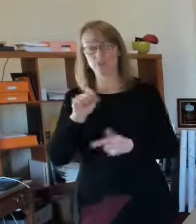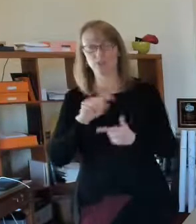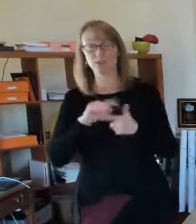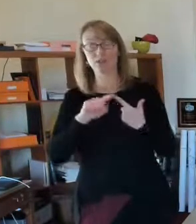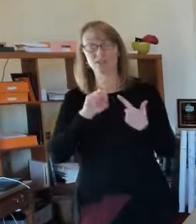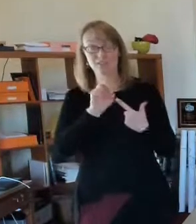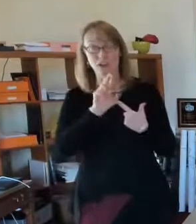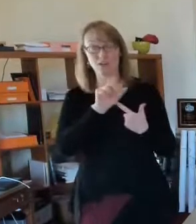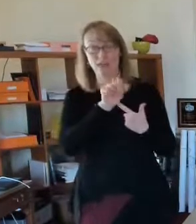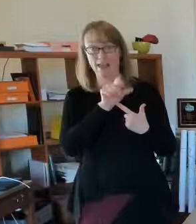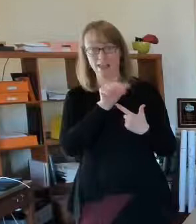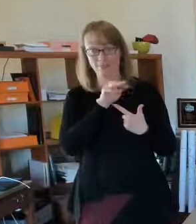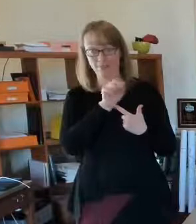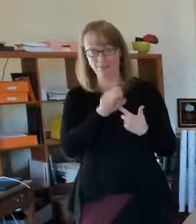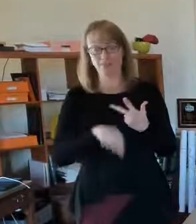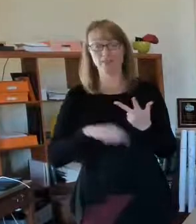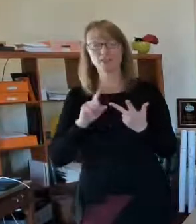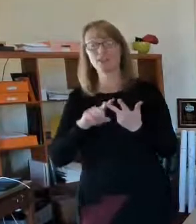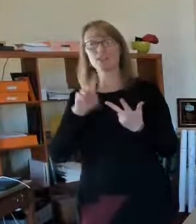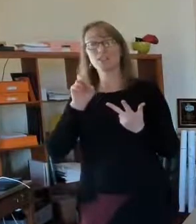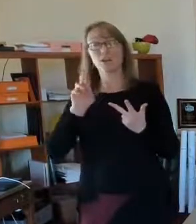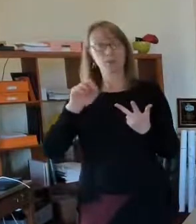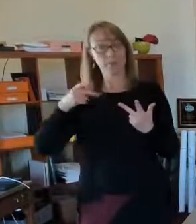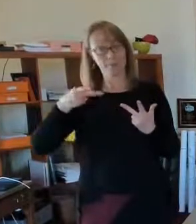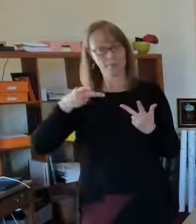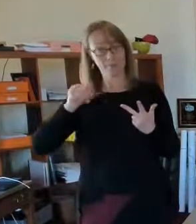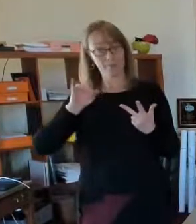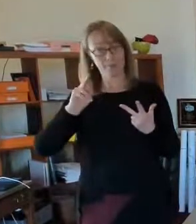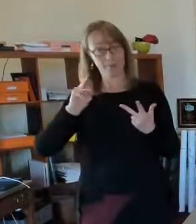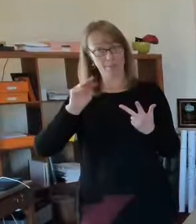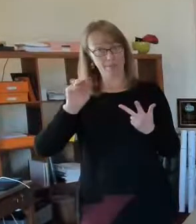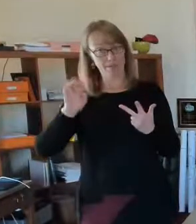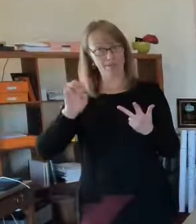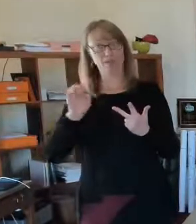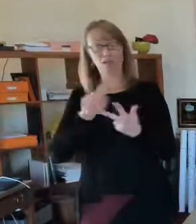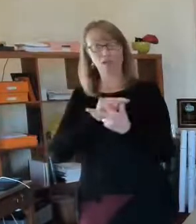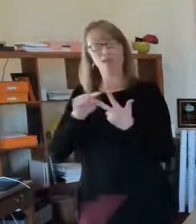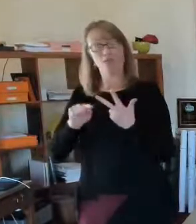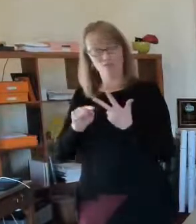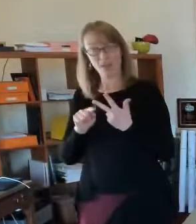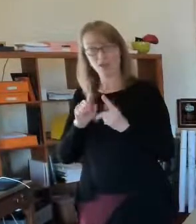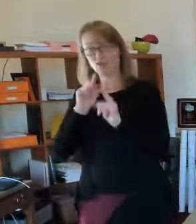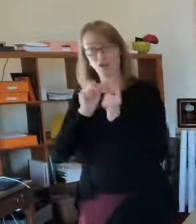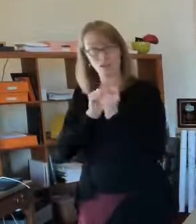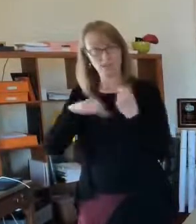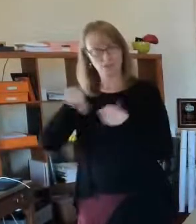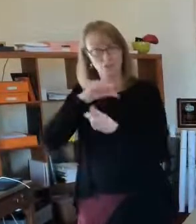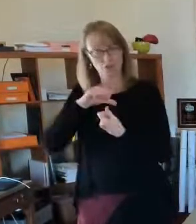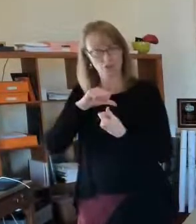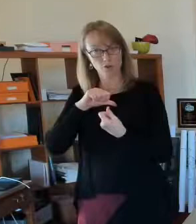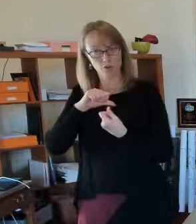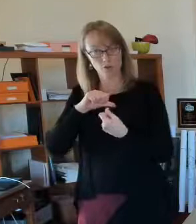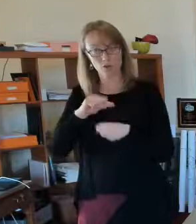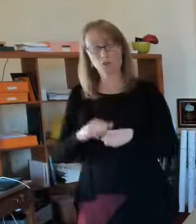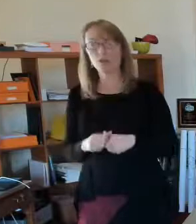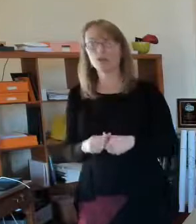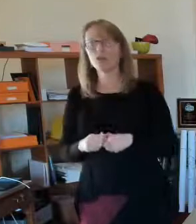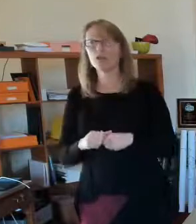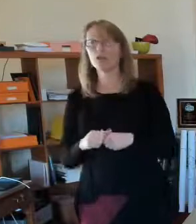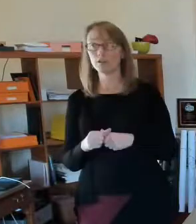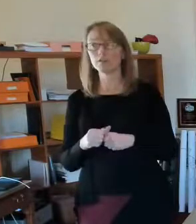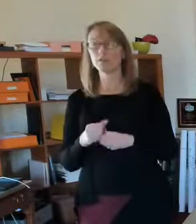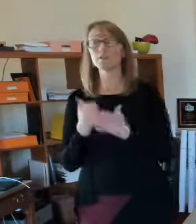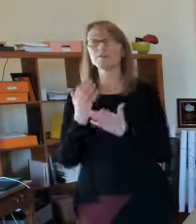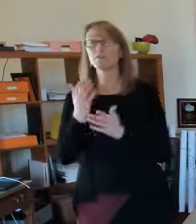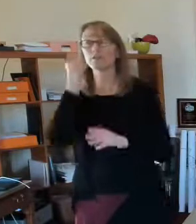in my office, Director of Children, Youth, and Families. And what you see is that some schools, because they have had an outbreak, and I'm talking